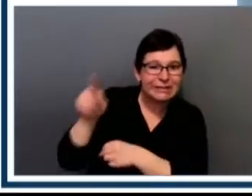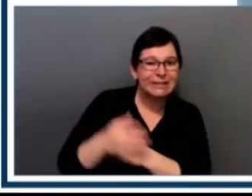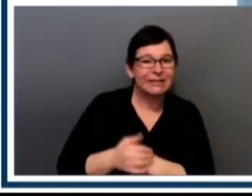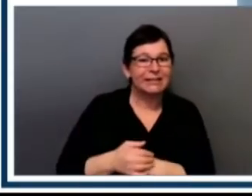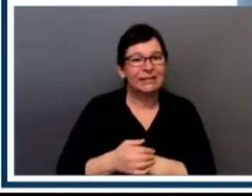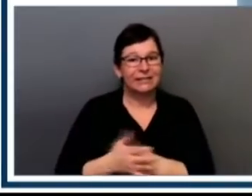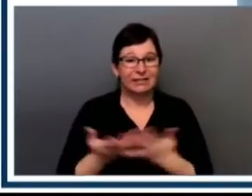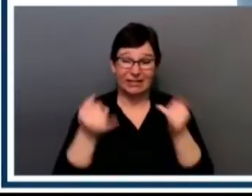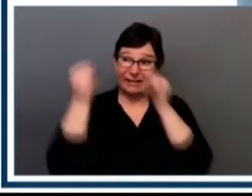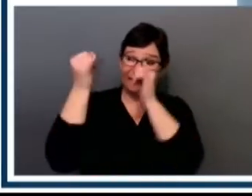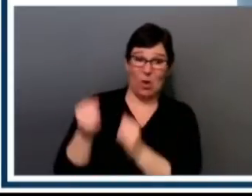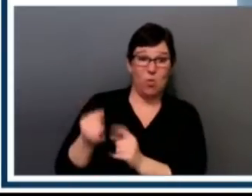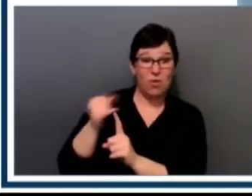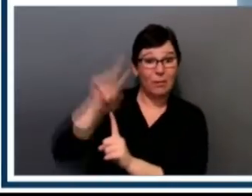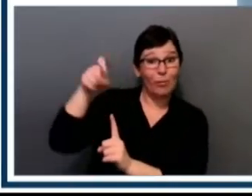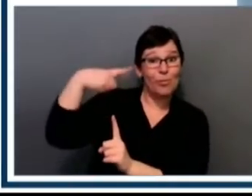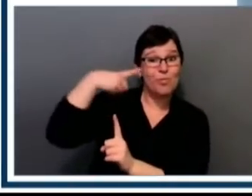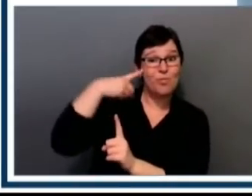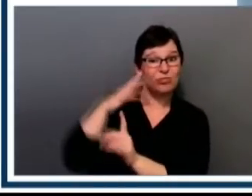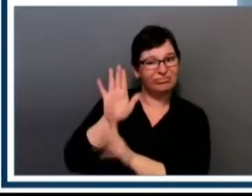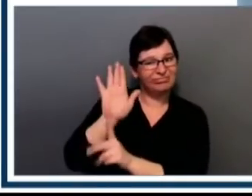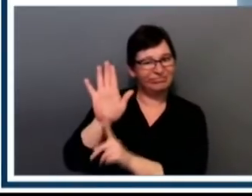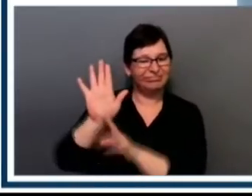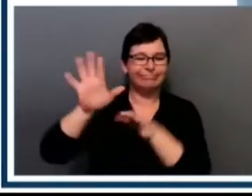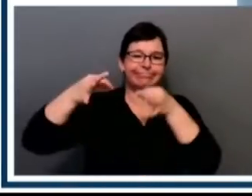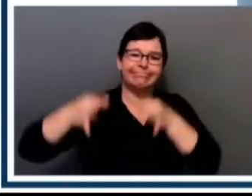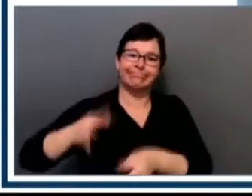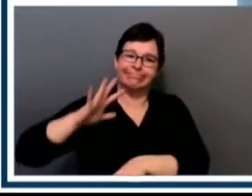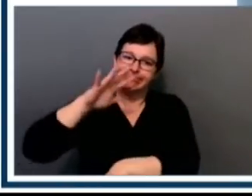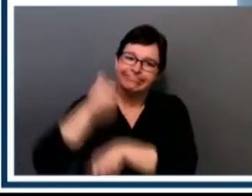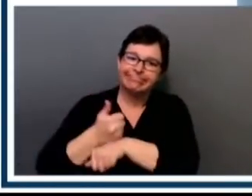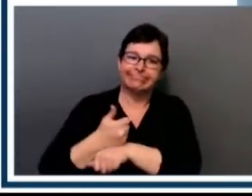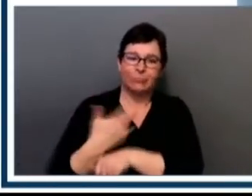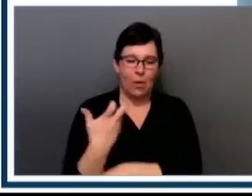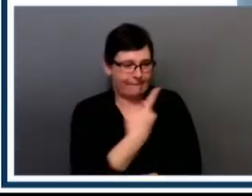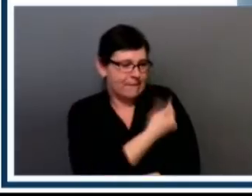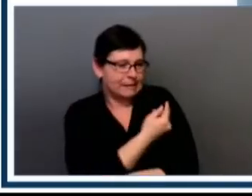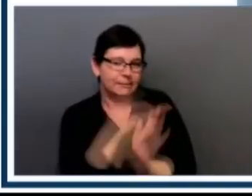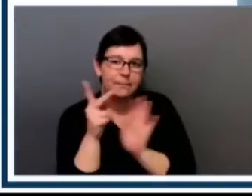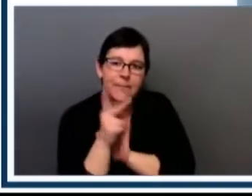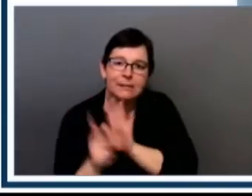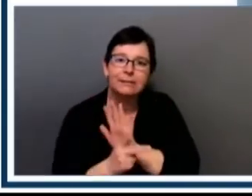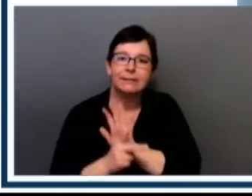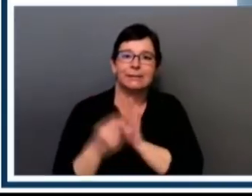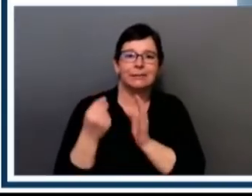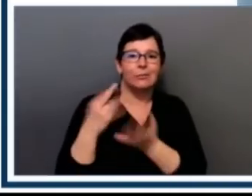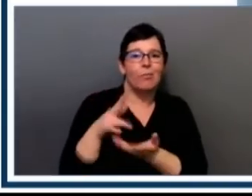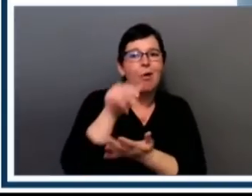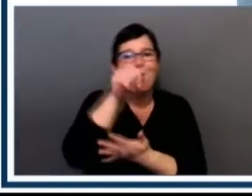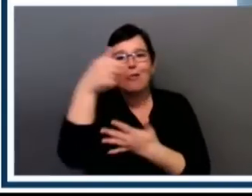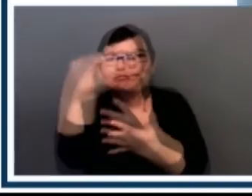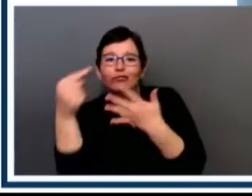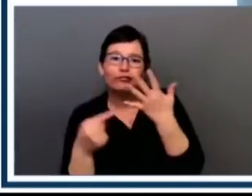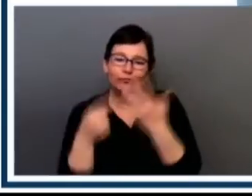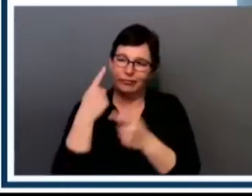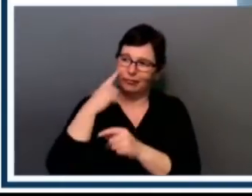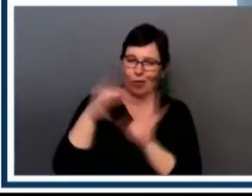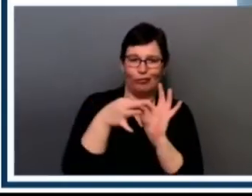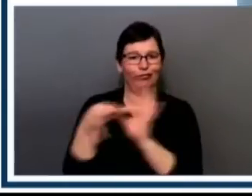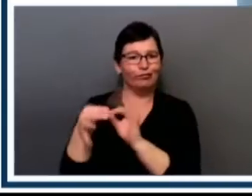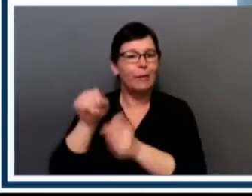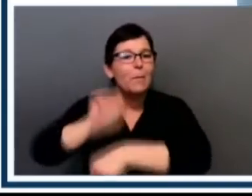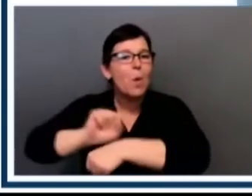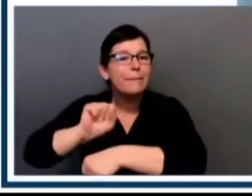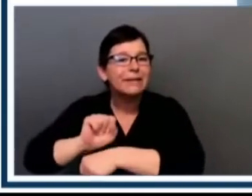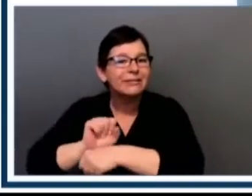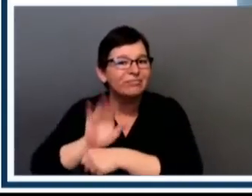of employment. They always have to do that with their own appropriate legal and kind of human rights advice that they get to make those